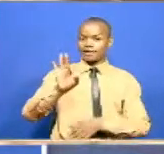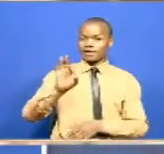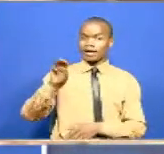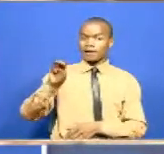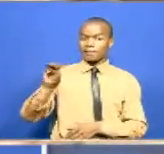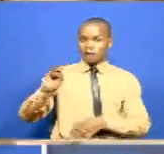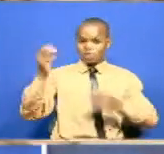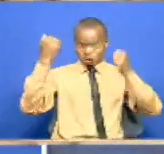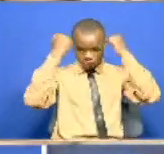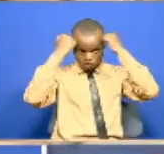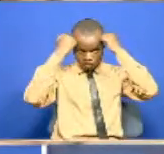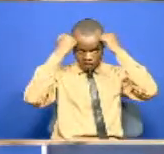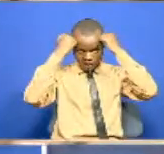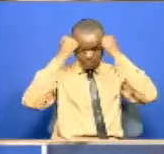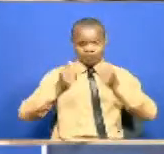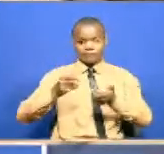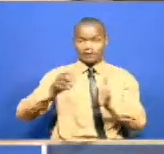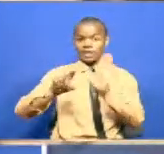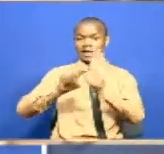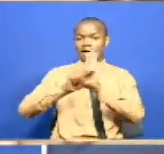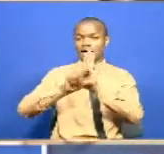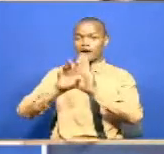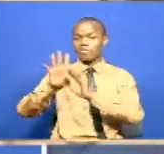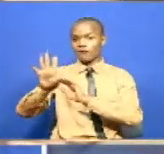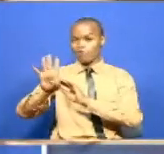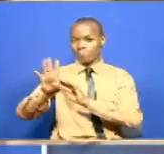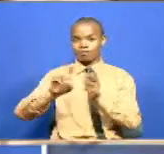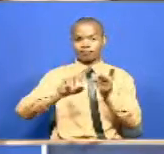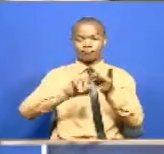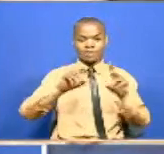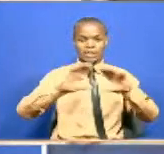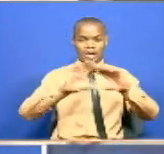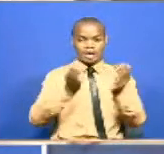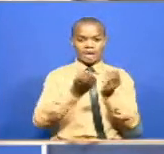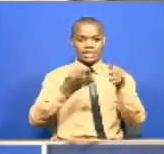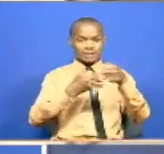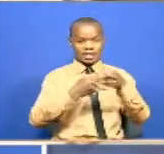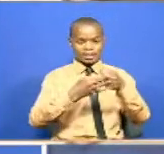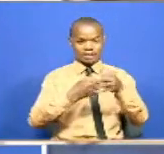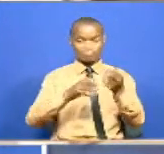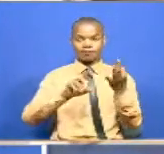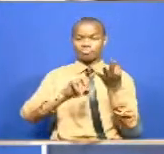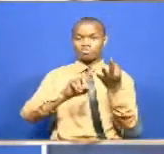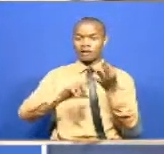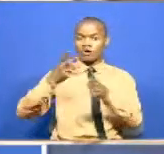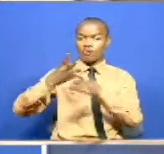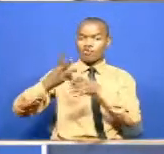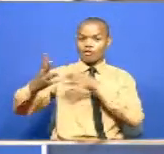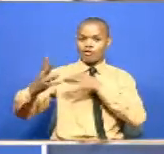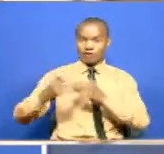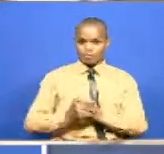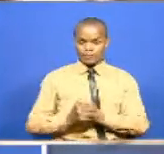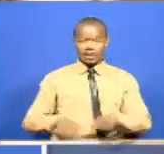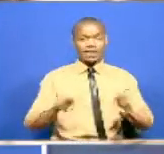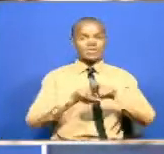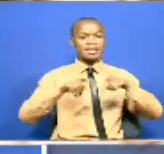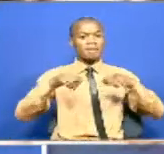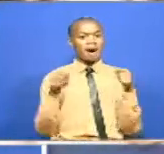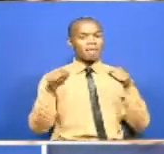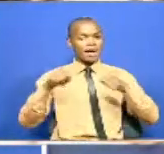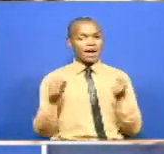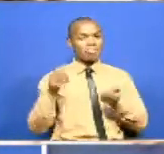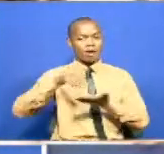children in grade 4, standard 8, and form 4. And we are also very happy to